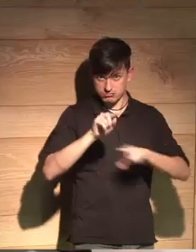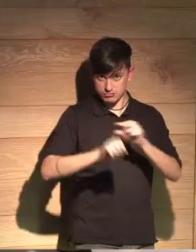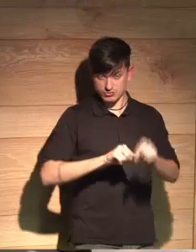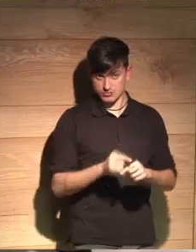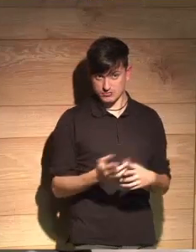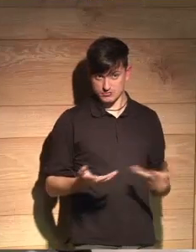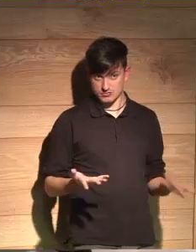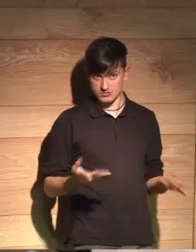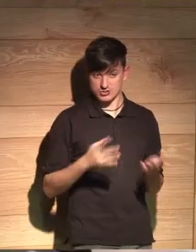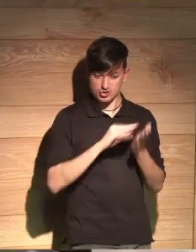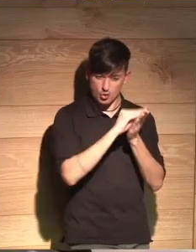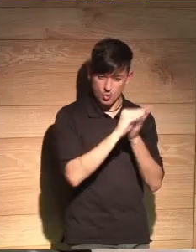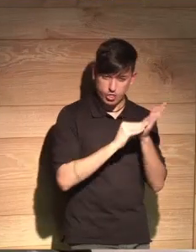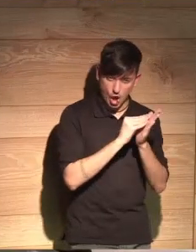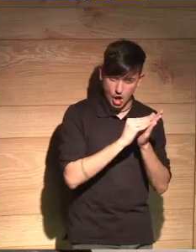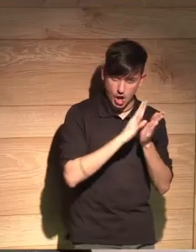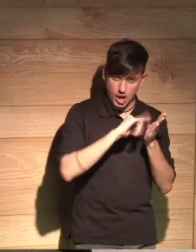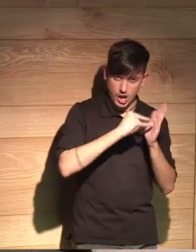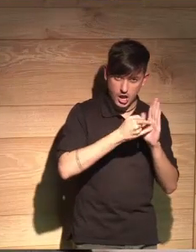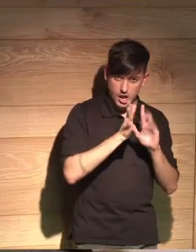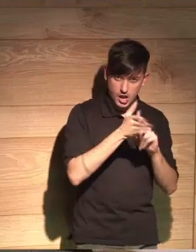emissions. So,